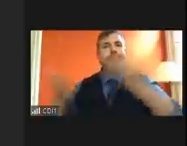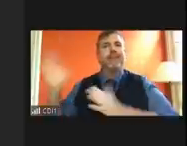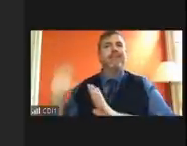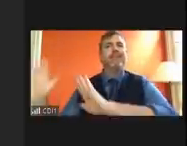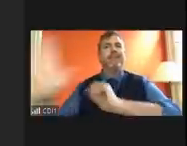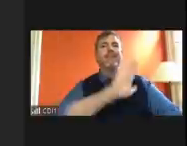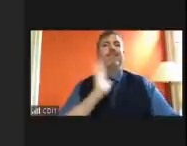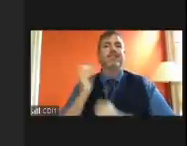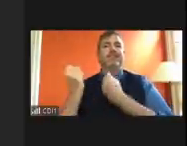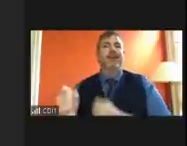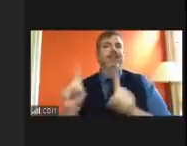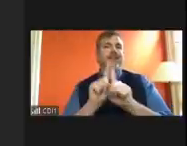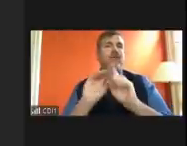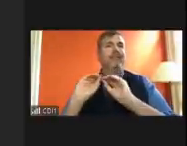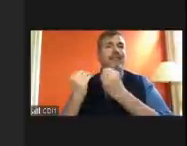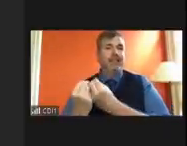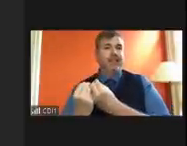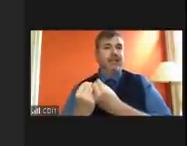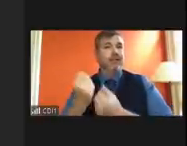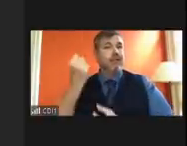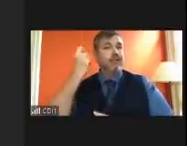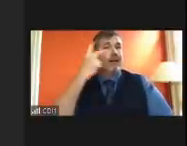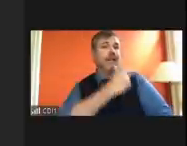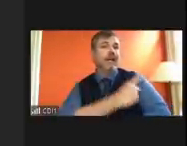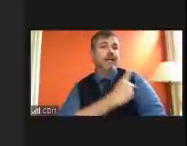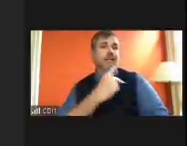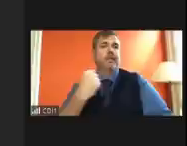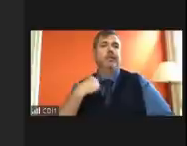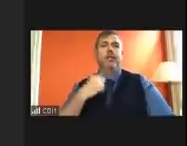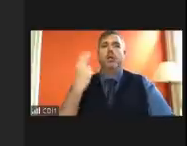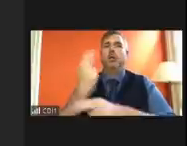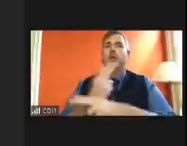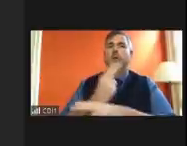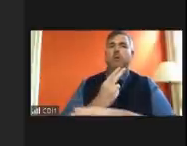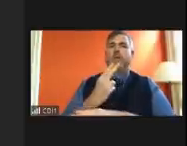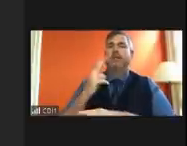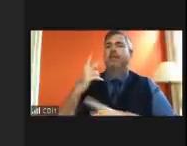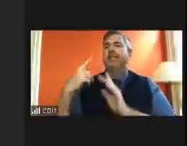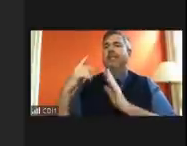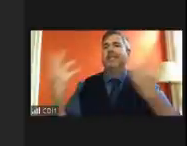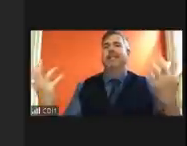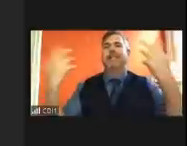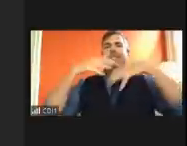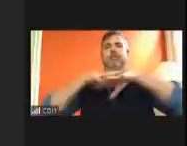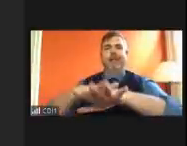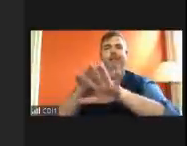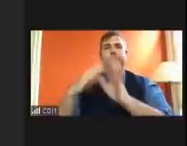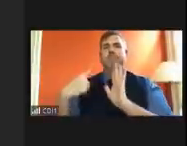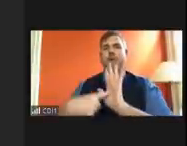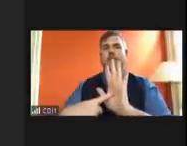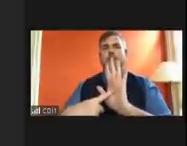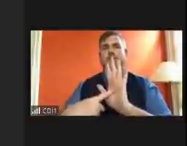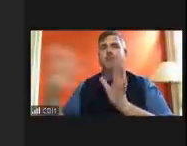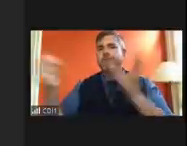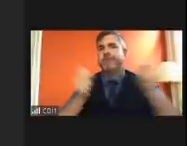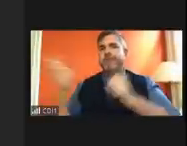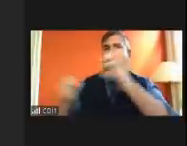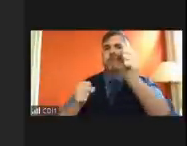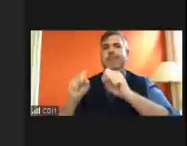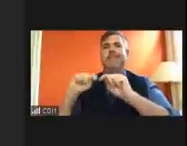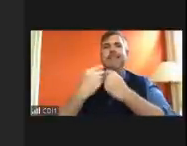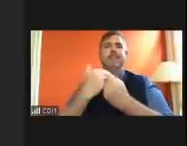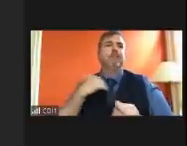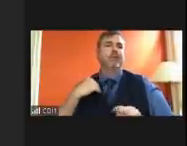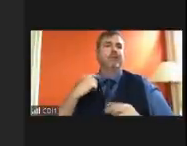an integrated model. We're able to pull together an interdisciplinary team with all the necessary